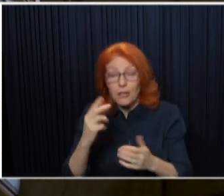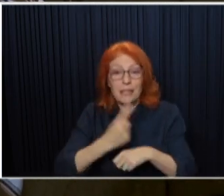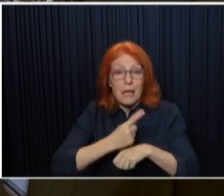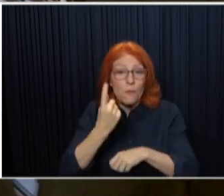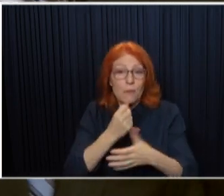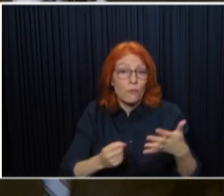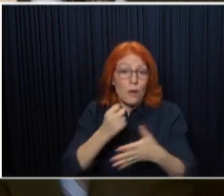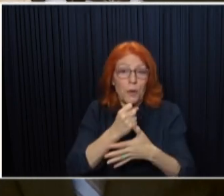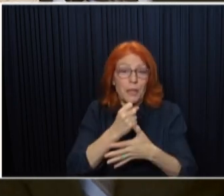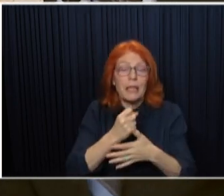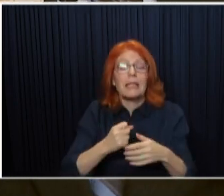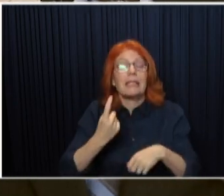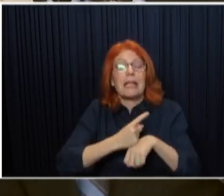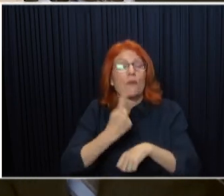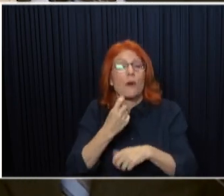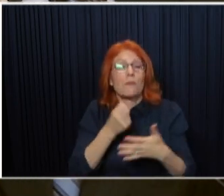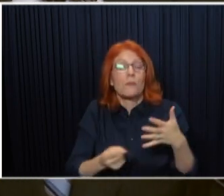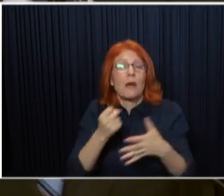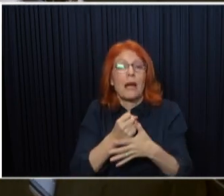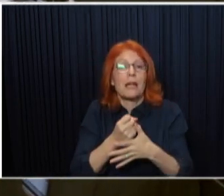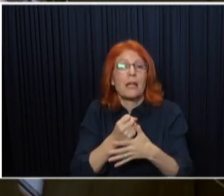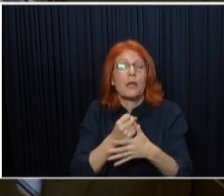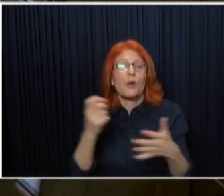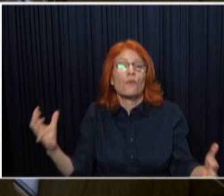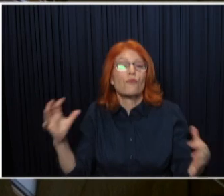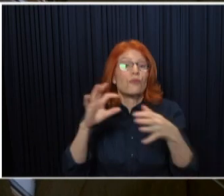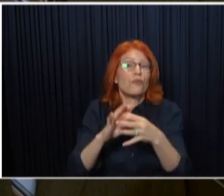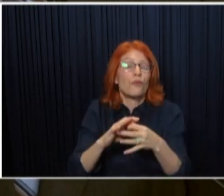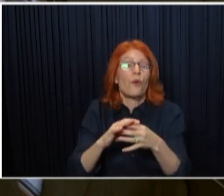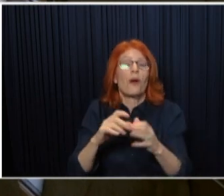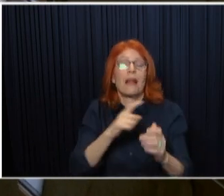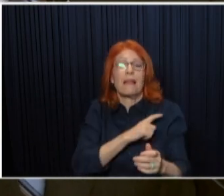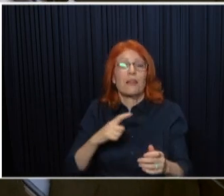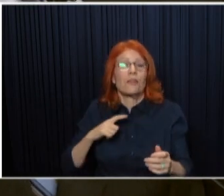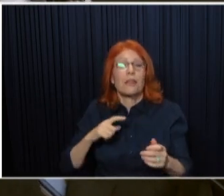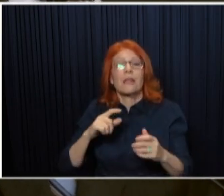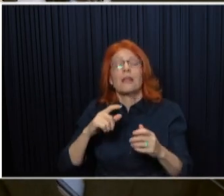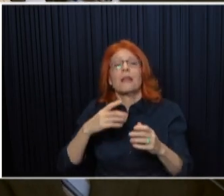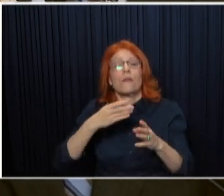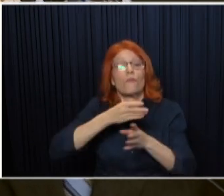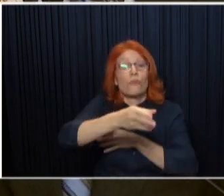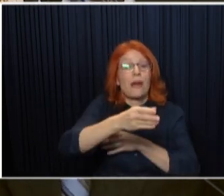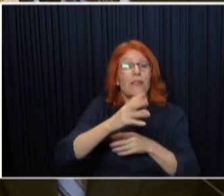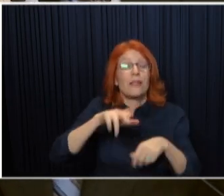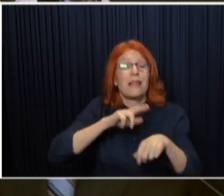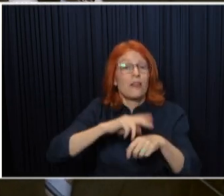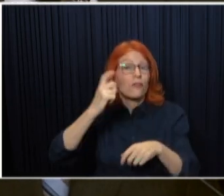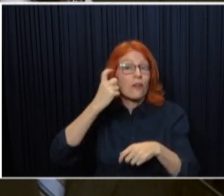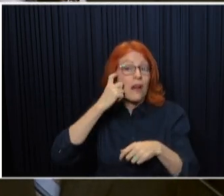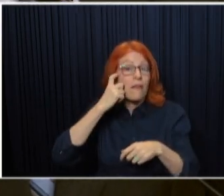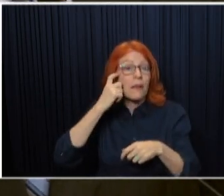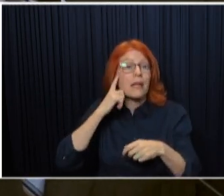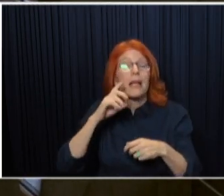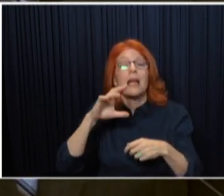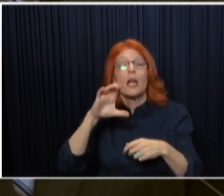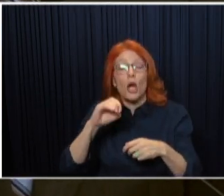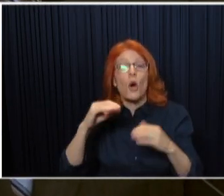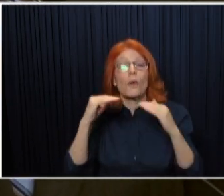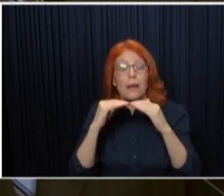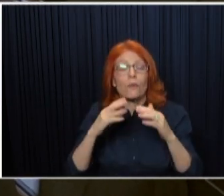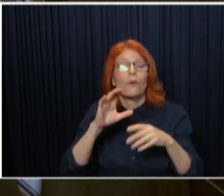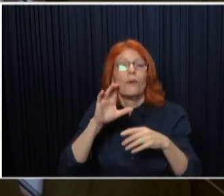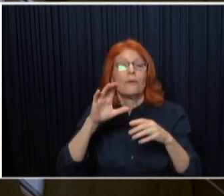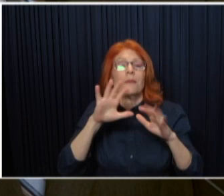priority. My day one priority is restoring the legislative branch of the national government to a co-equal branch of